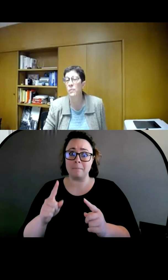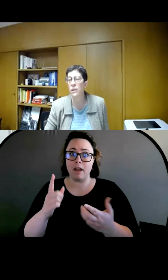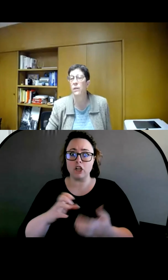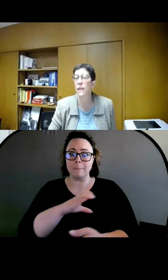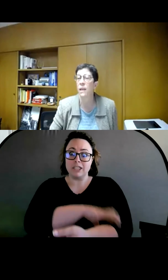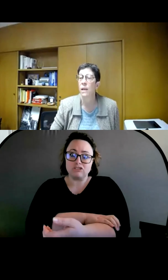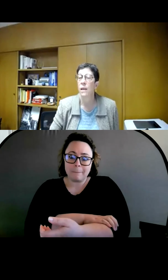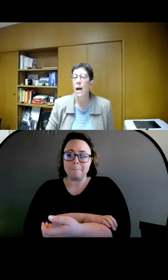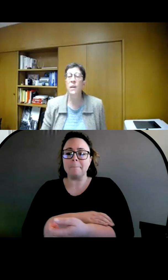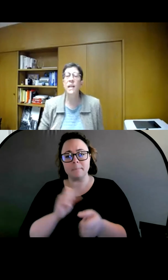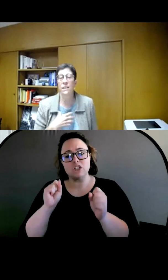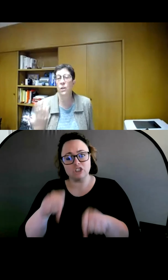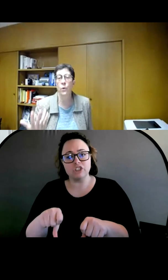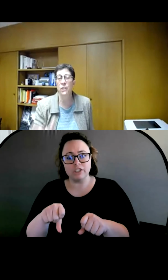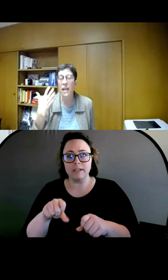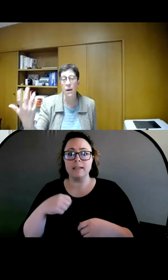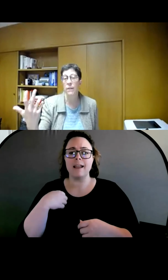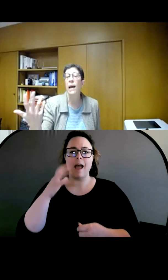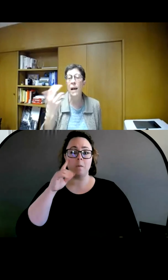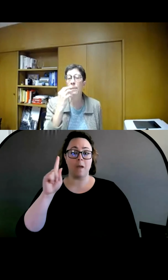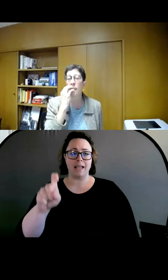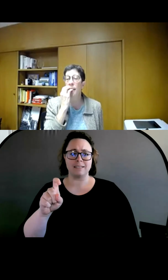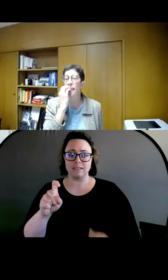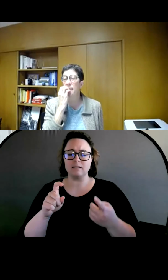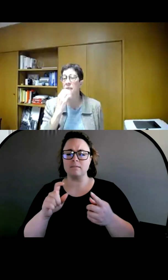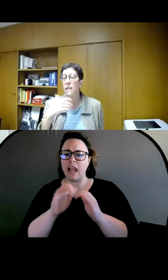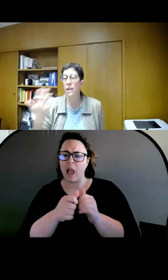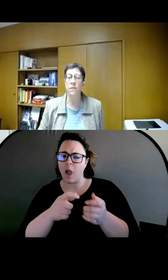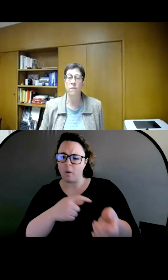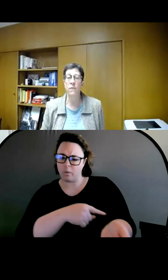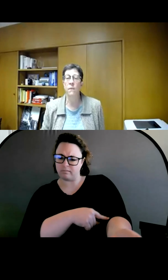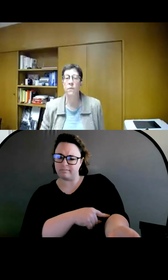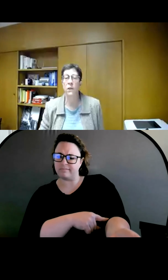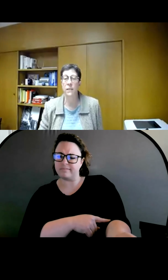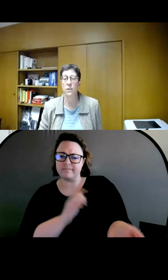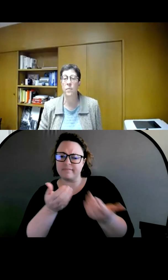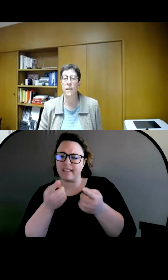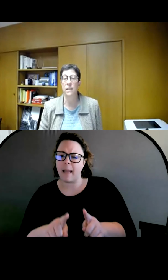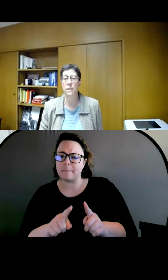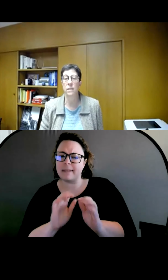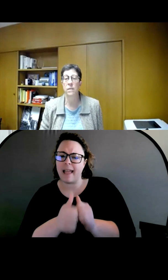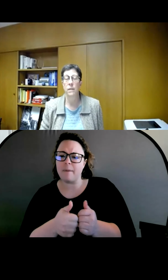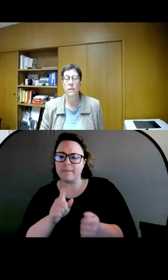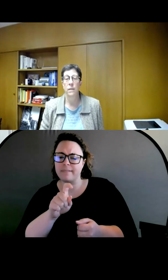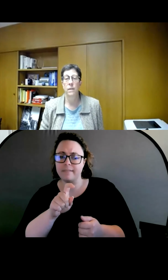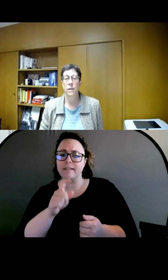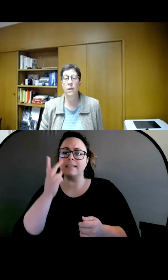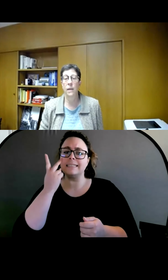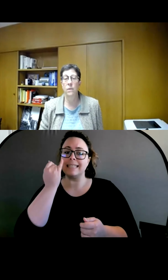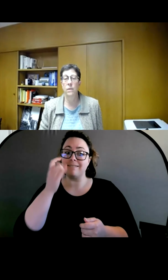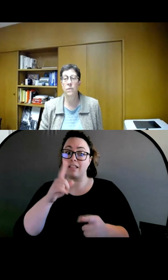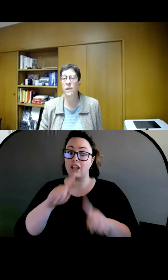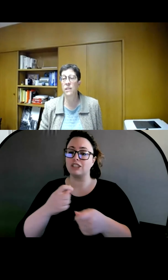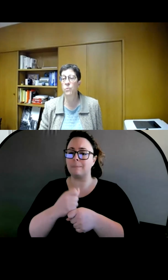bruise, absolutely. I'm going to ask a question, how did that happen? And see if their answer makes sense. All